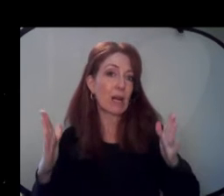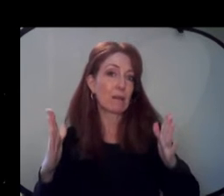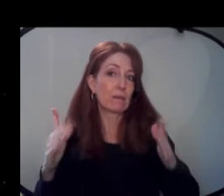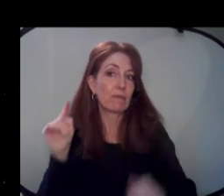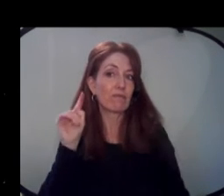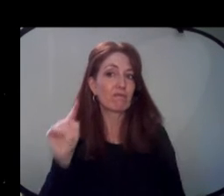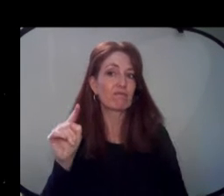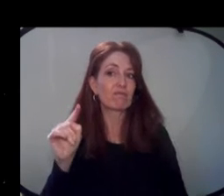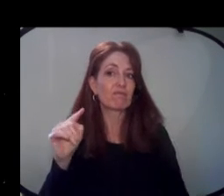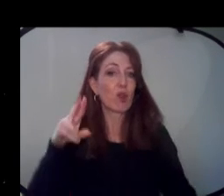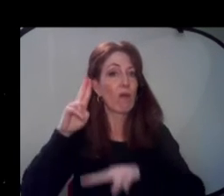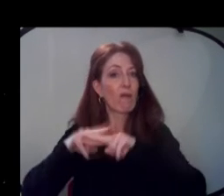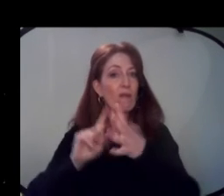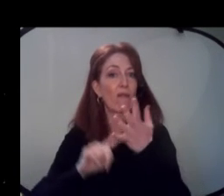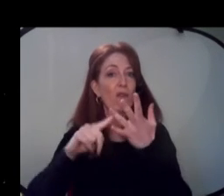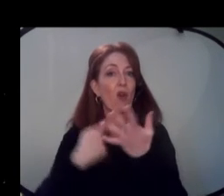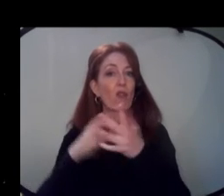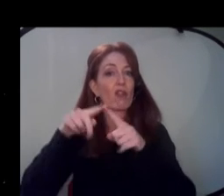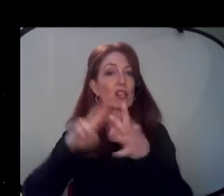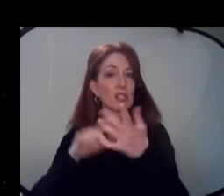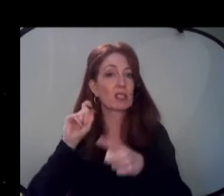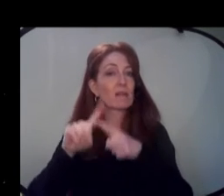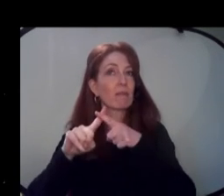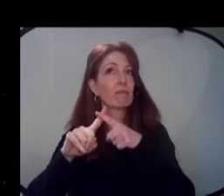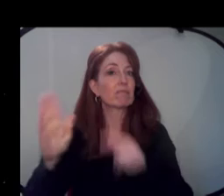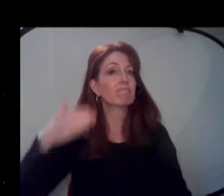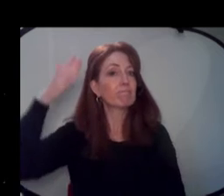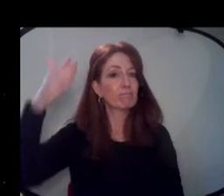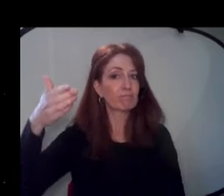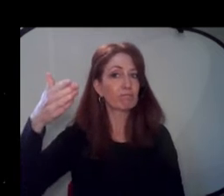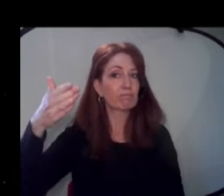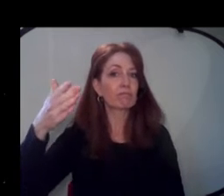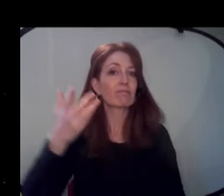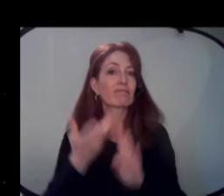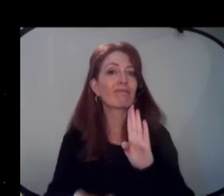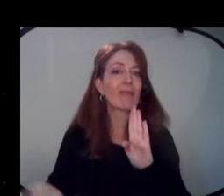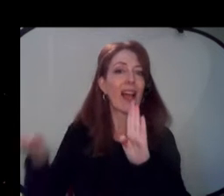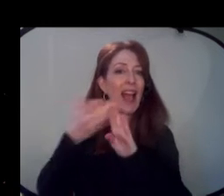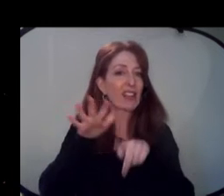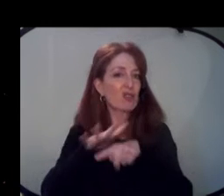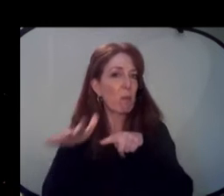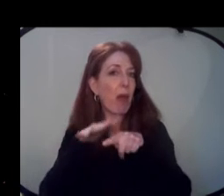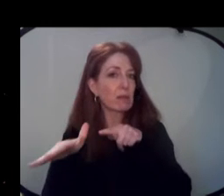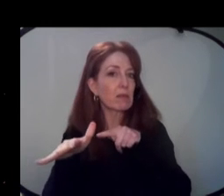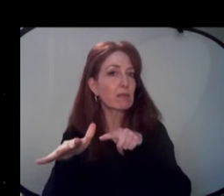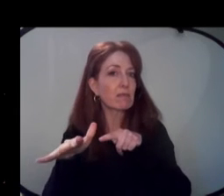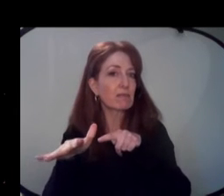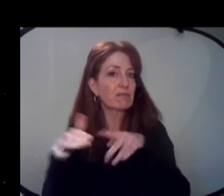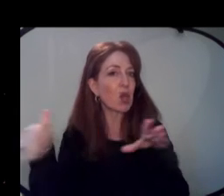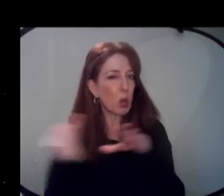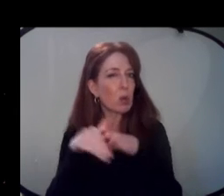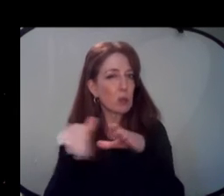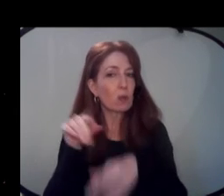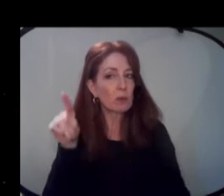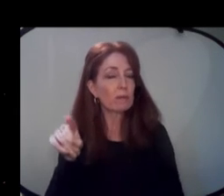in the Uffizi. It was painted for the Medicis. And there is extra gore. That's the really interesting thing. There's much more blood in this